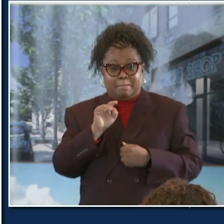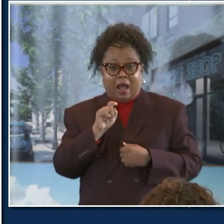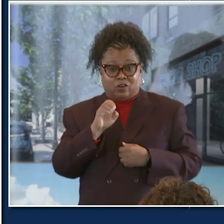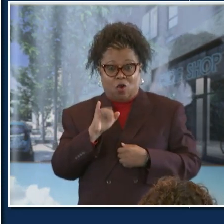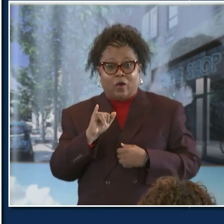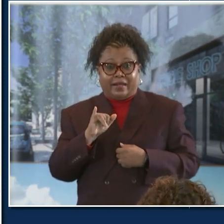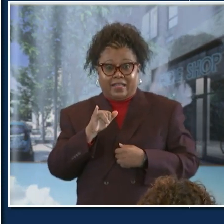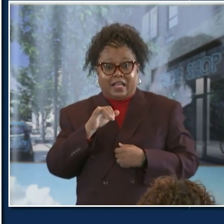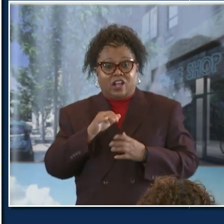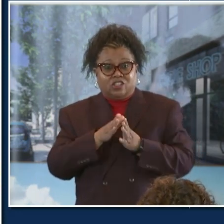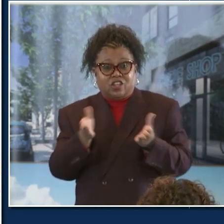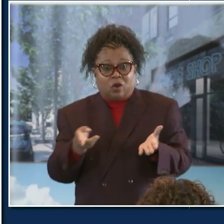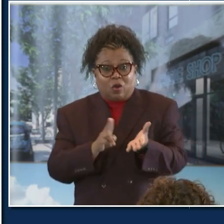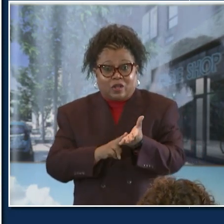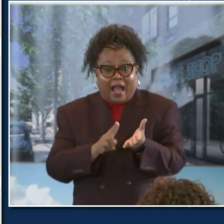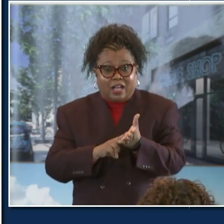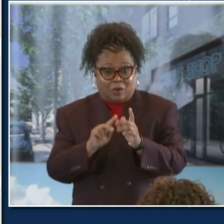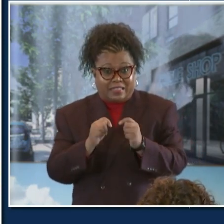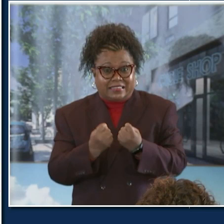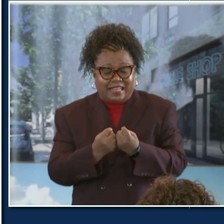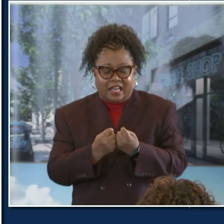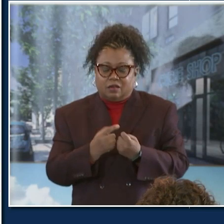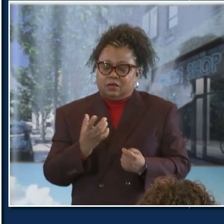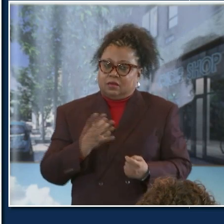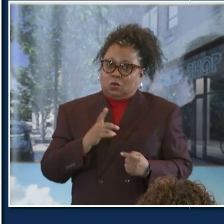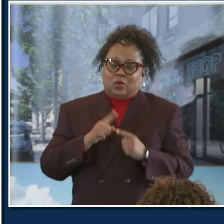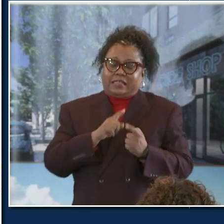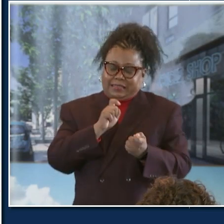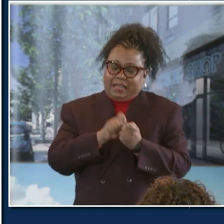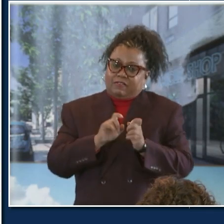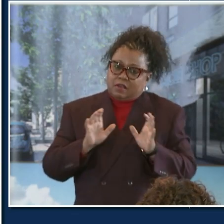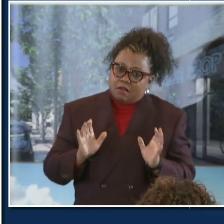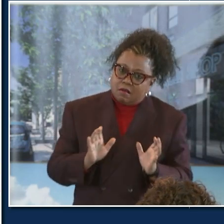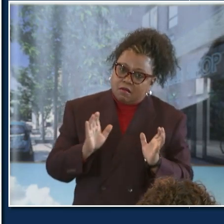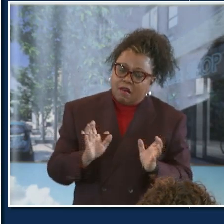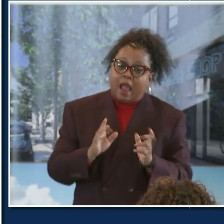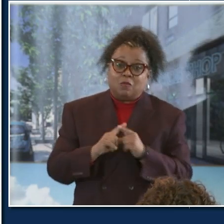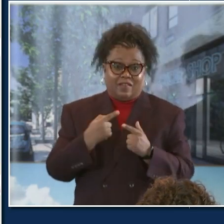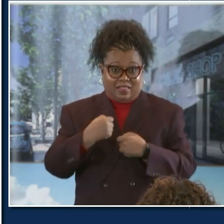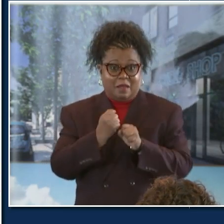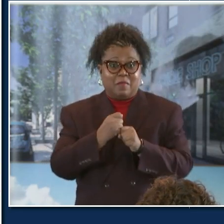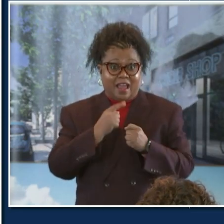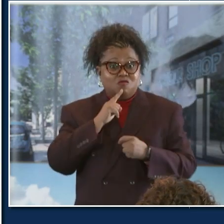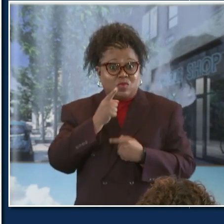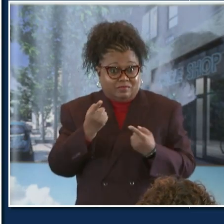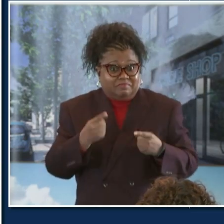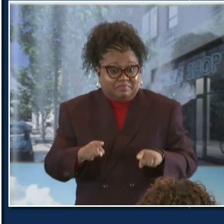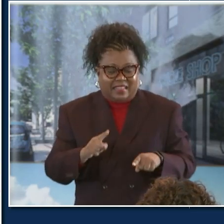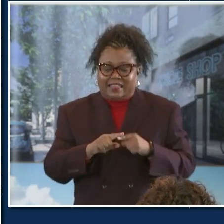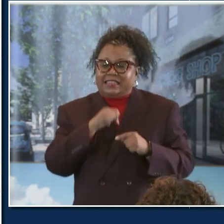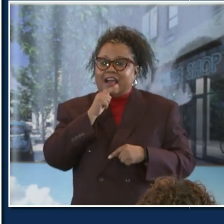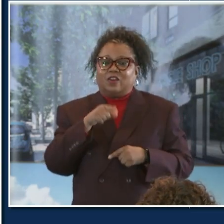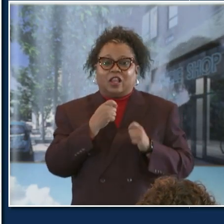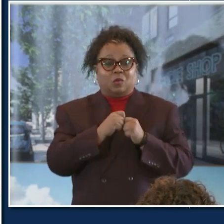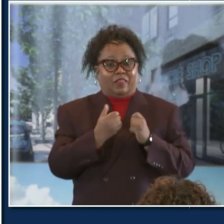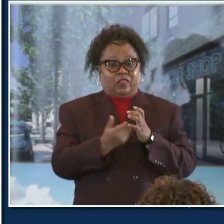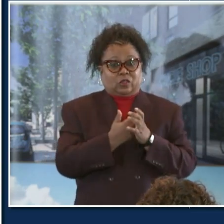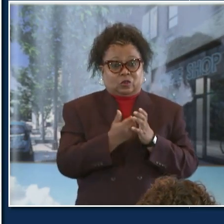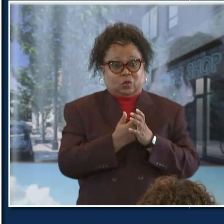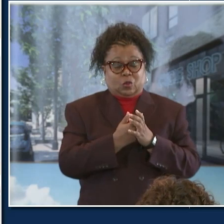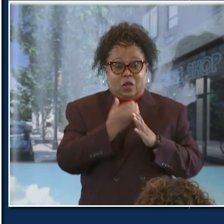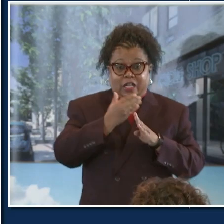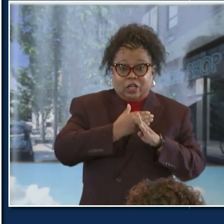minority general contracting team was something that we definitely pushed for, and something that they made a reality, not only with the